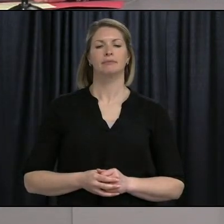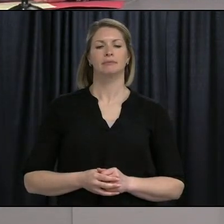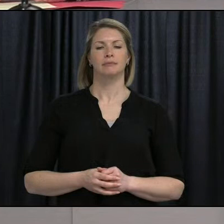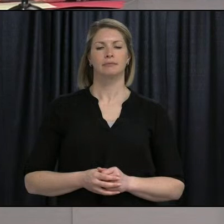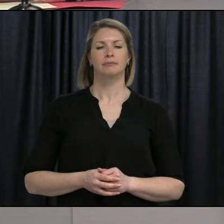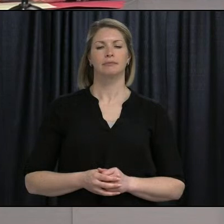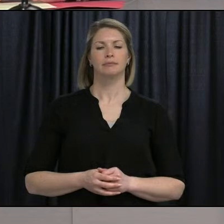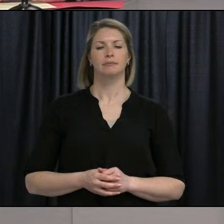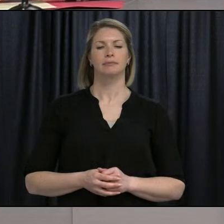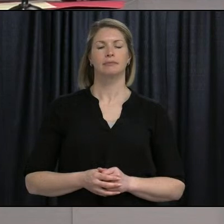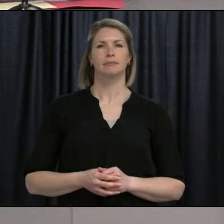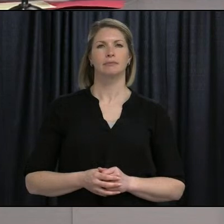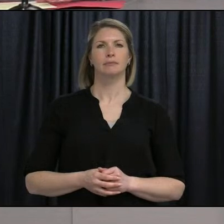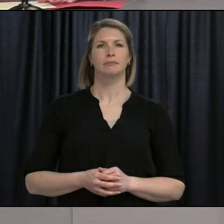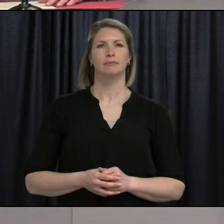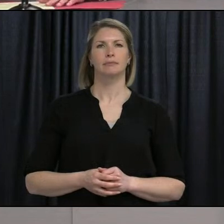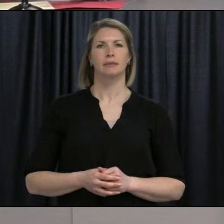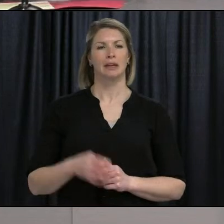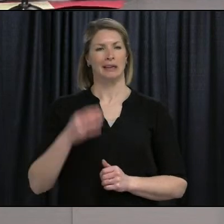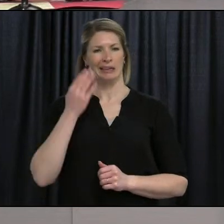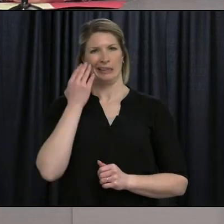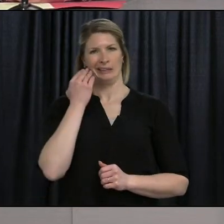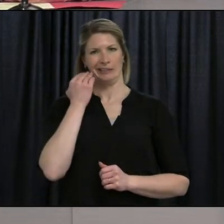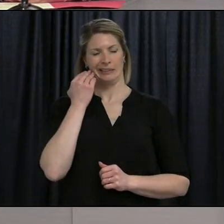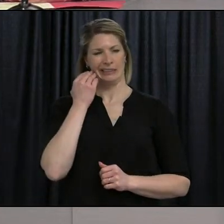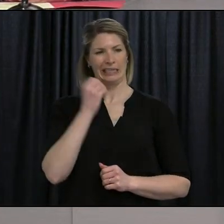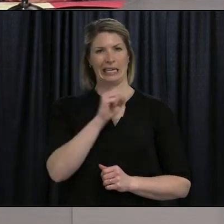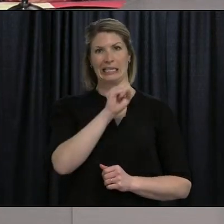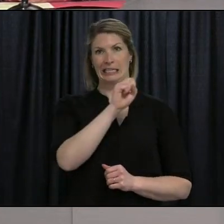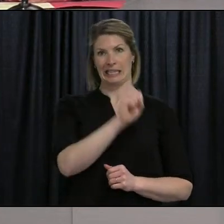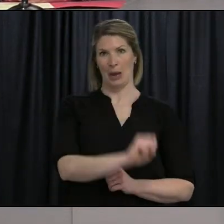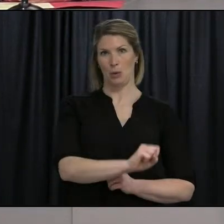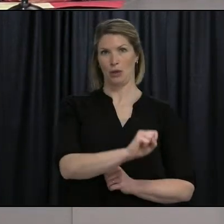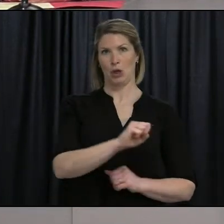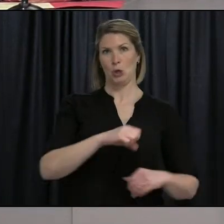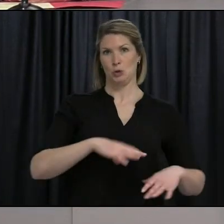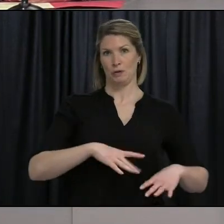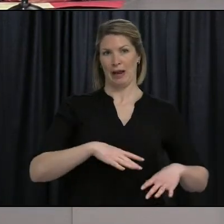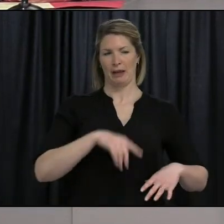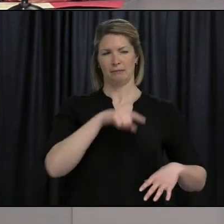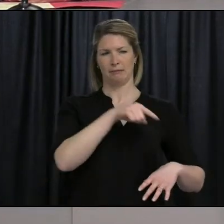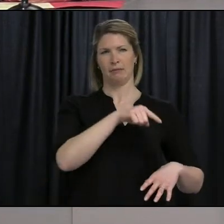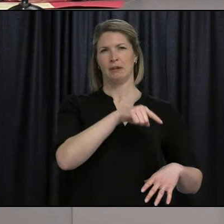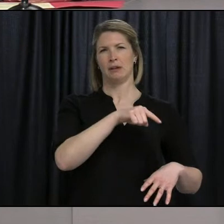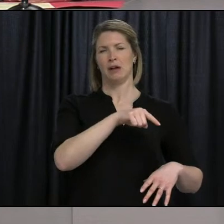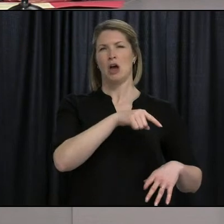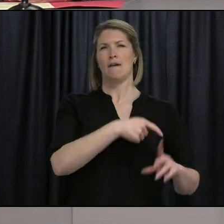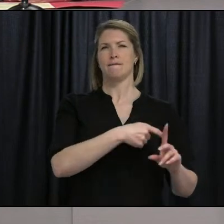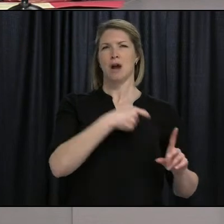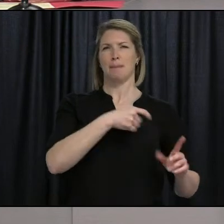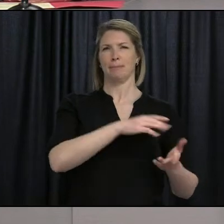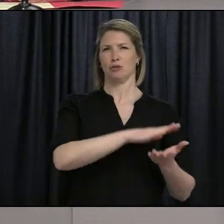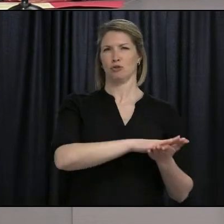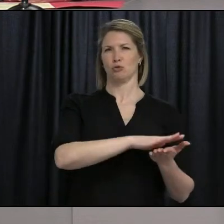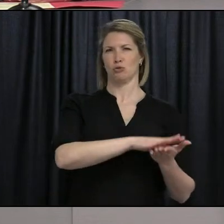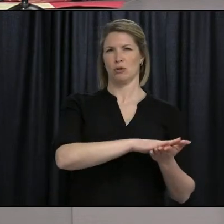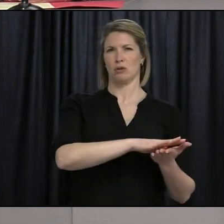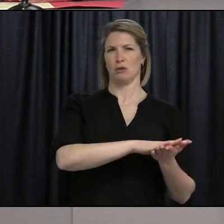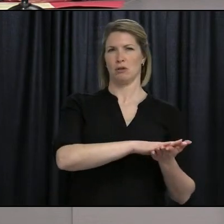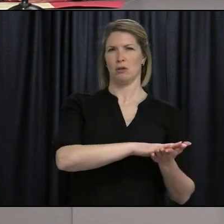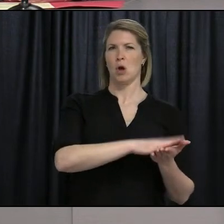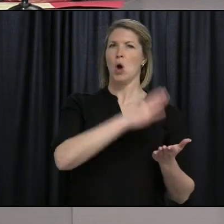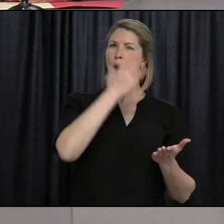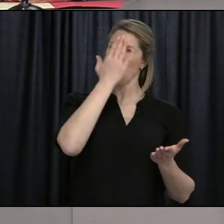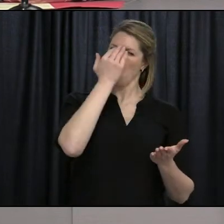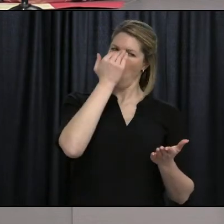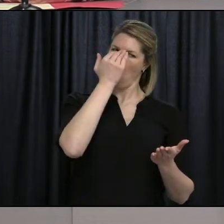cases that we've seen on the southwest coast are tied directly with the school. Why do a community lockdown when so far there is no evidence